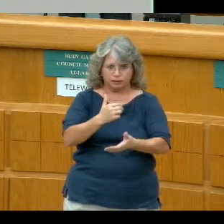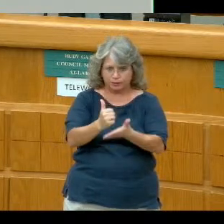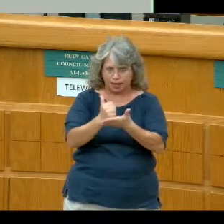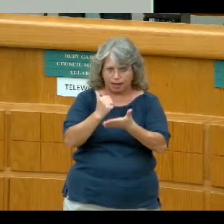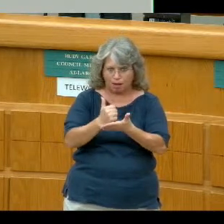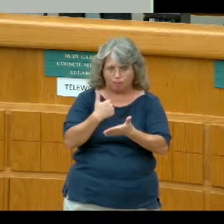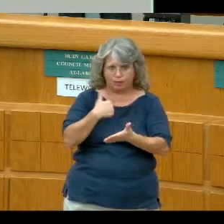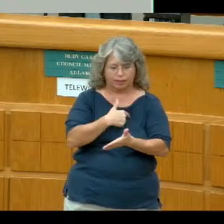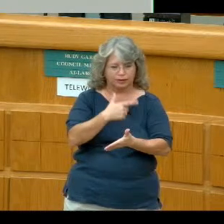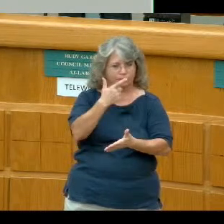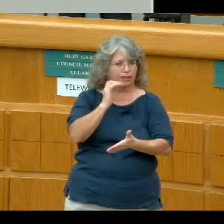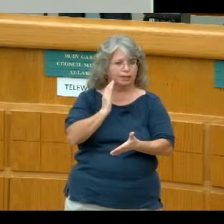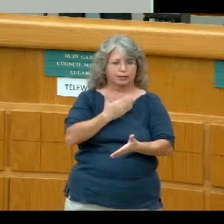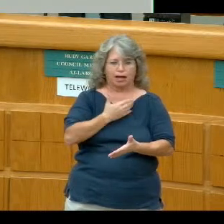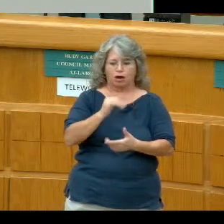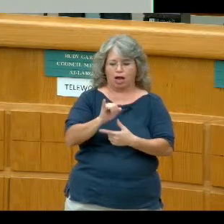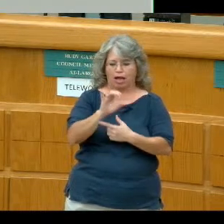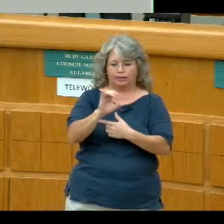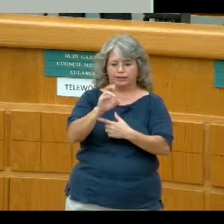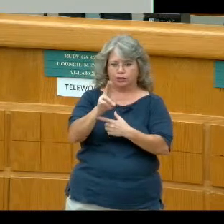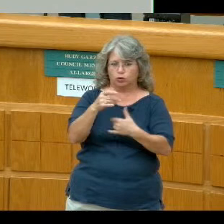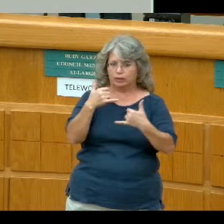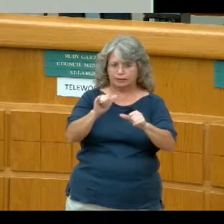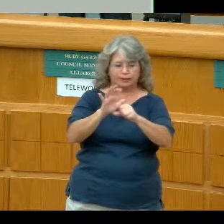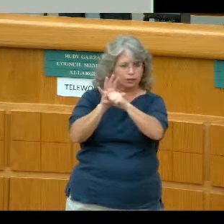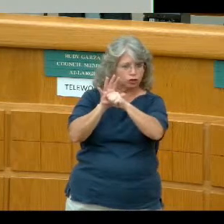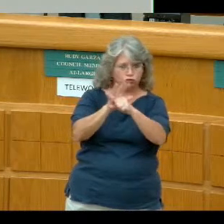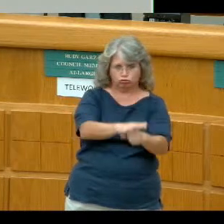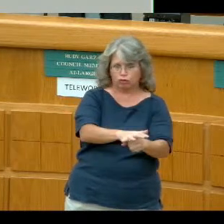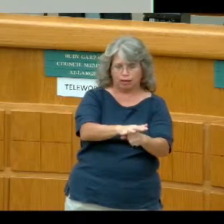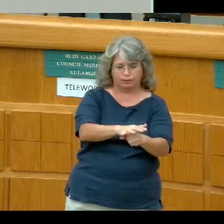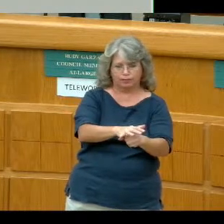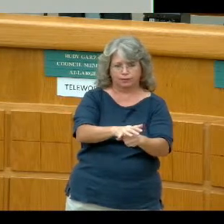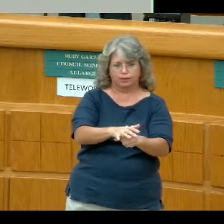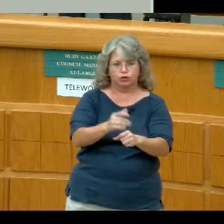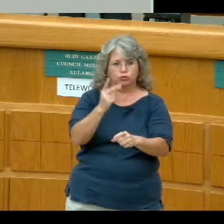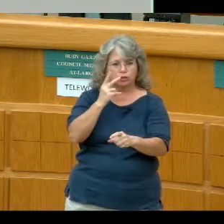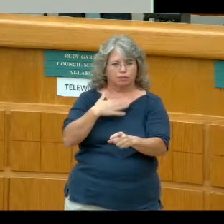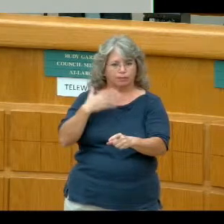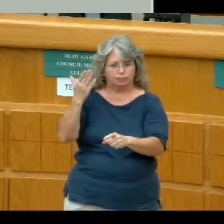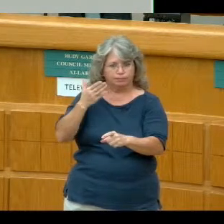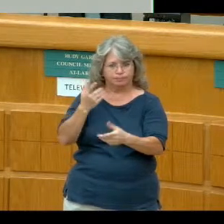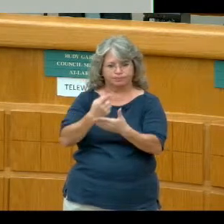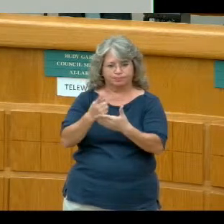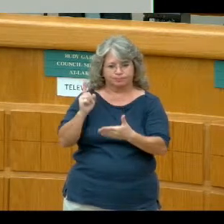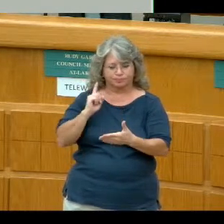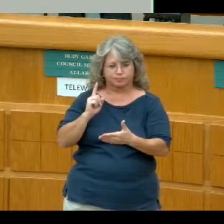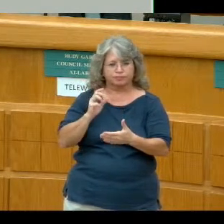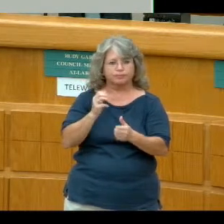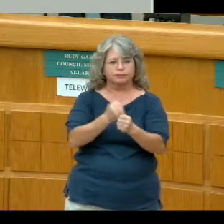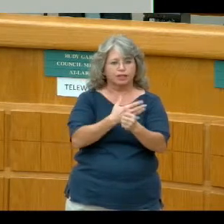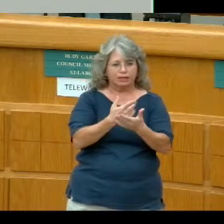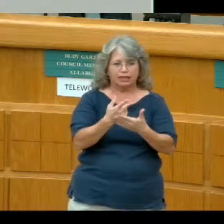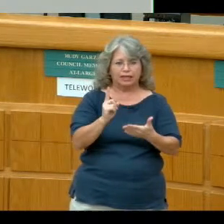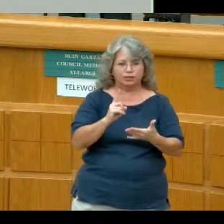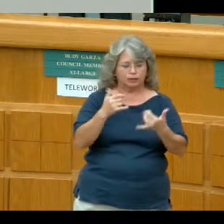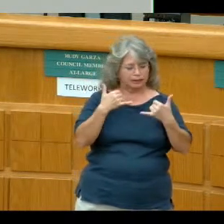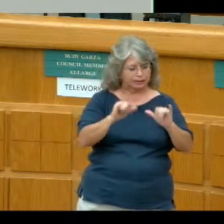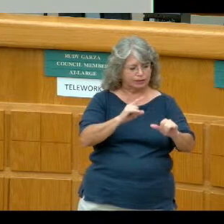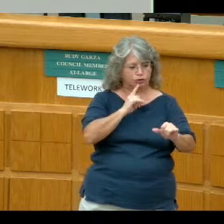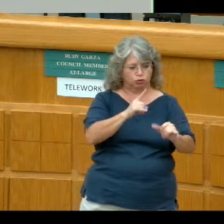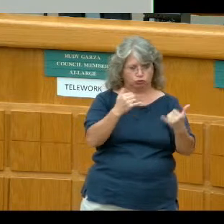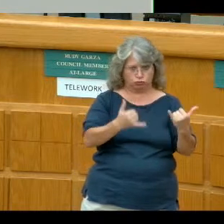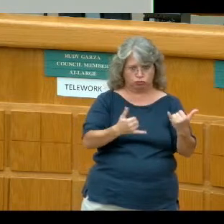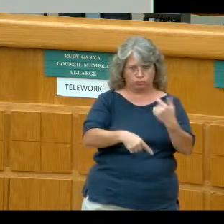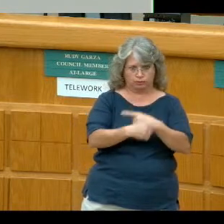ICUs are still stretched. I'm not presenting on our general results today. If you saw my presentation last week, everything from last week holds